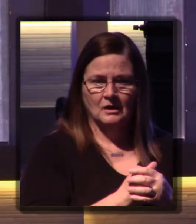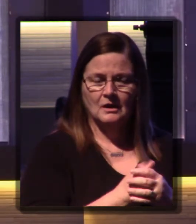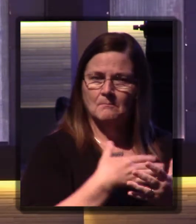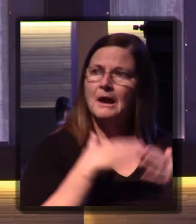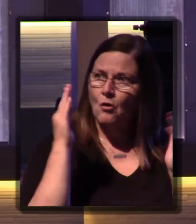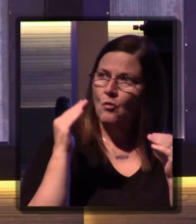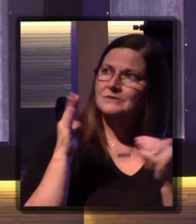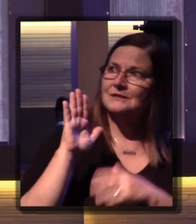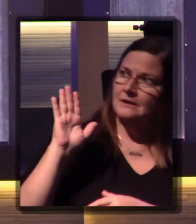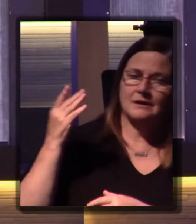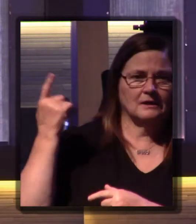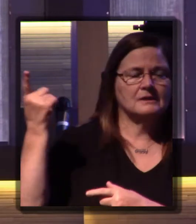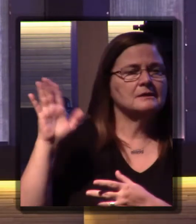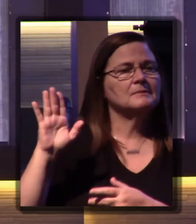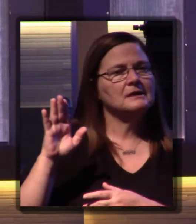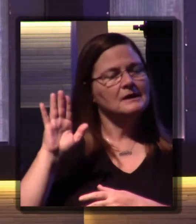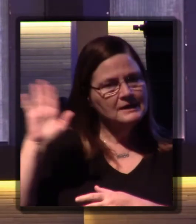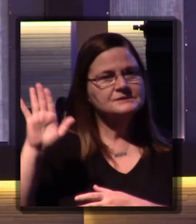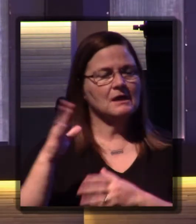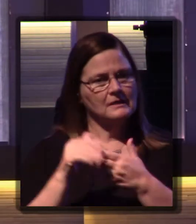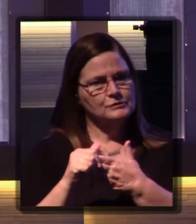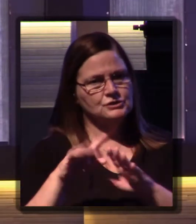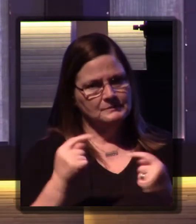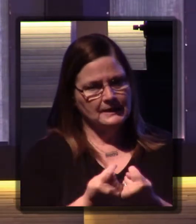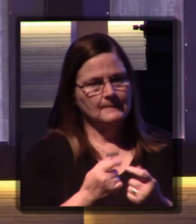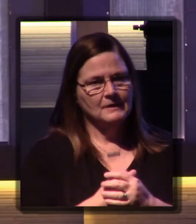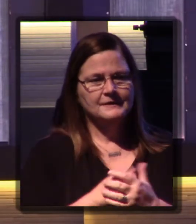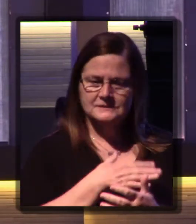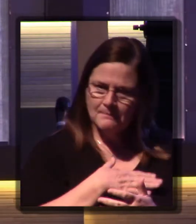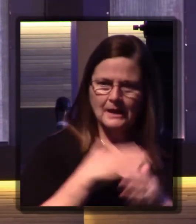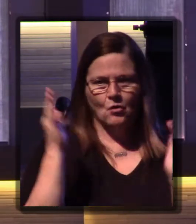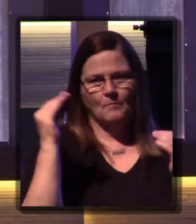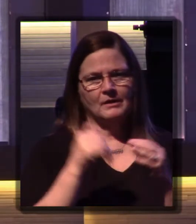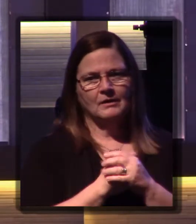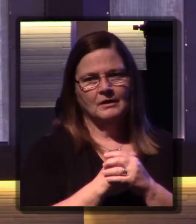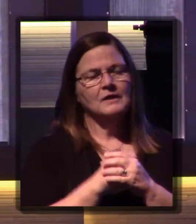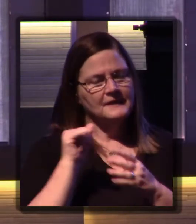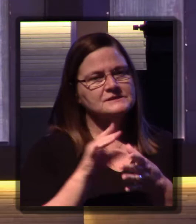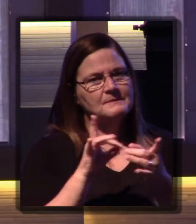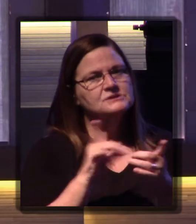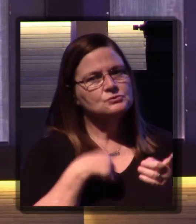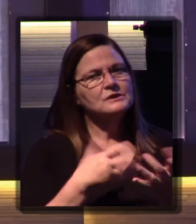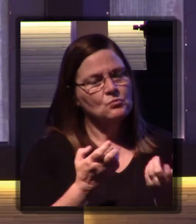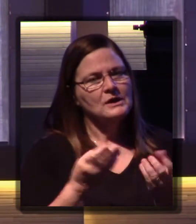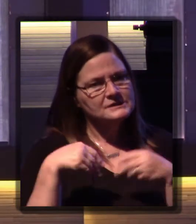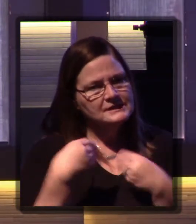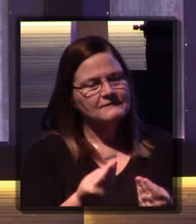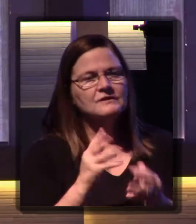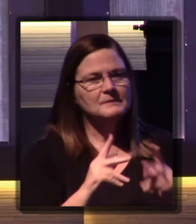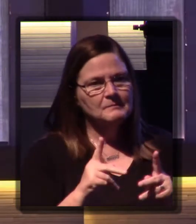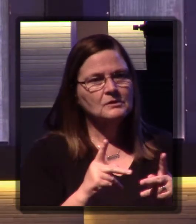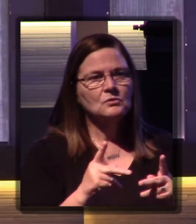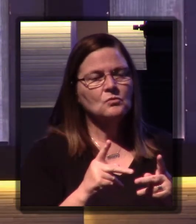and the leadership team he has promised his people. That's where my hope is. And that's the message that we want to give to